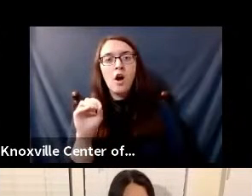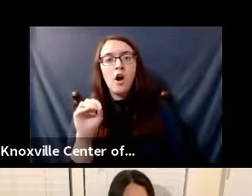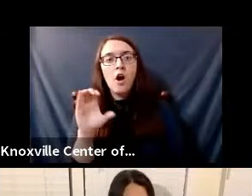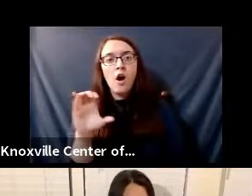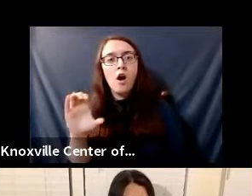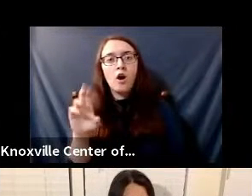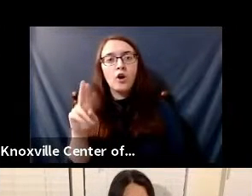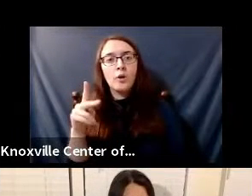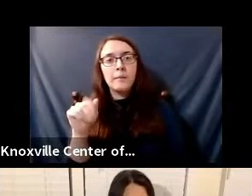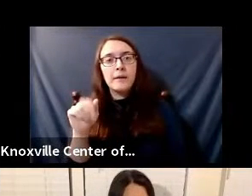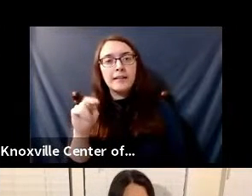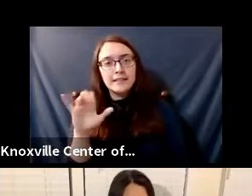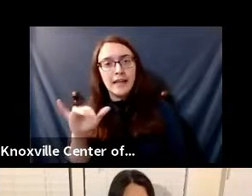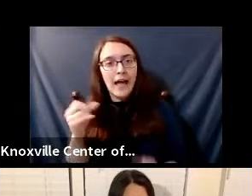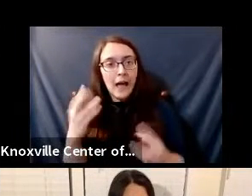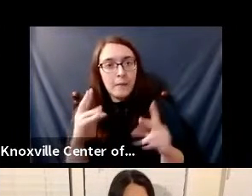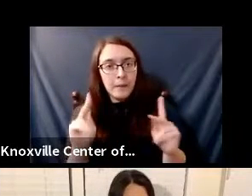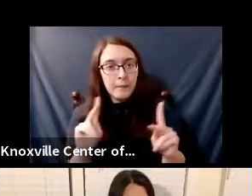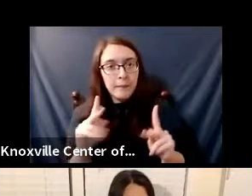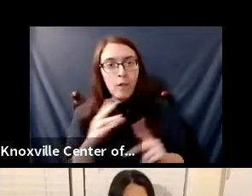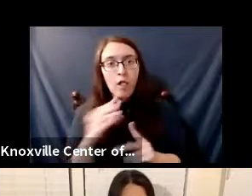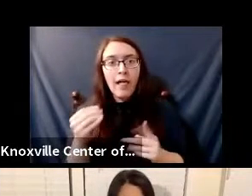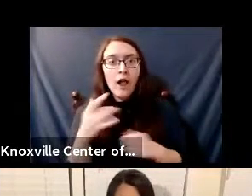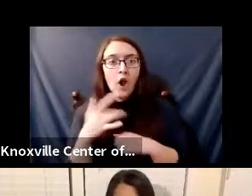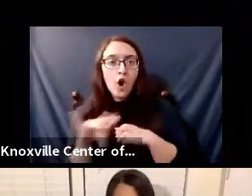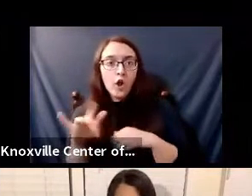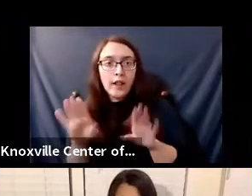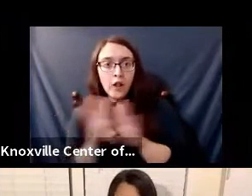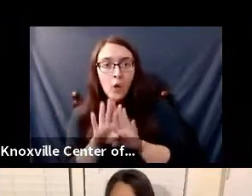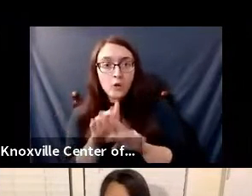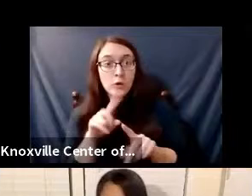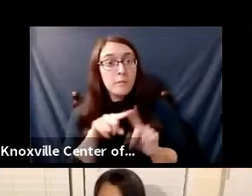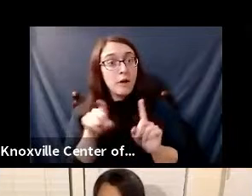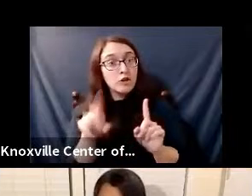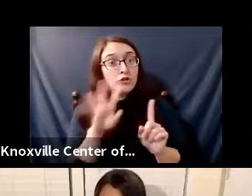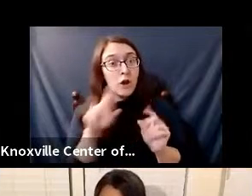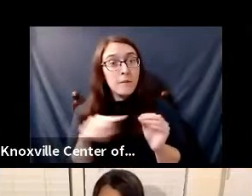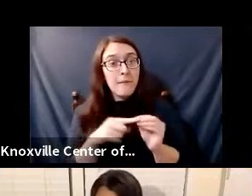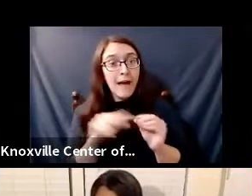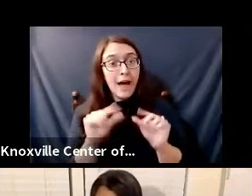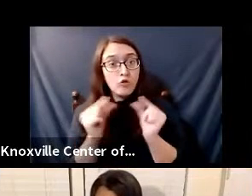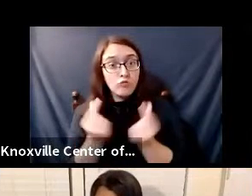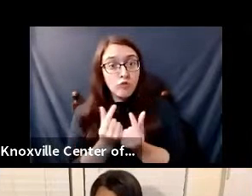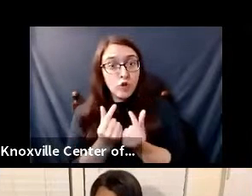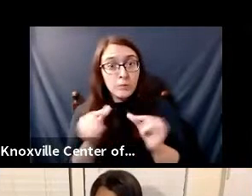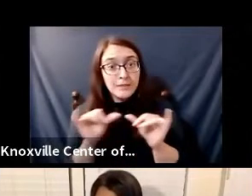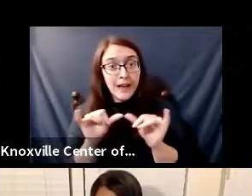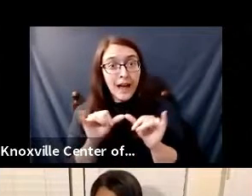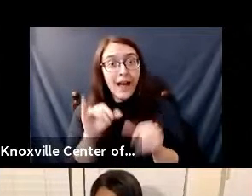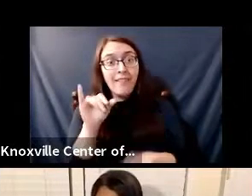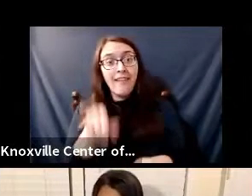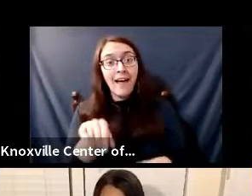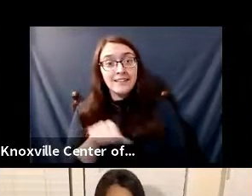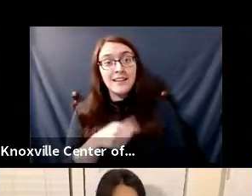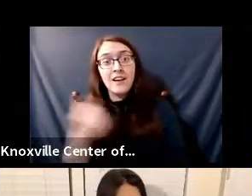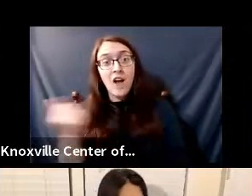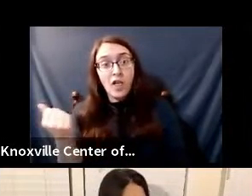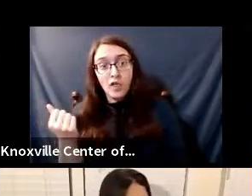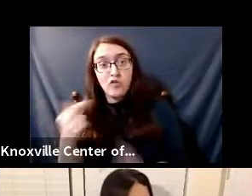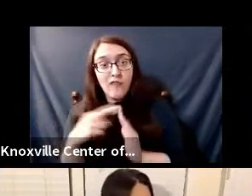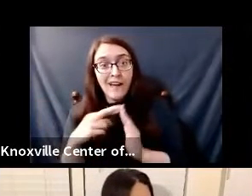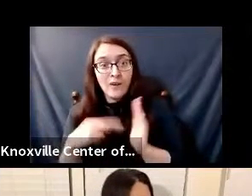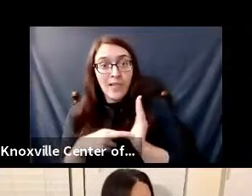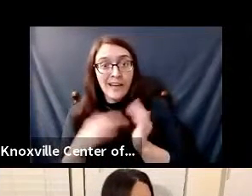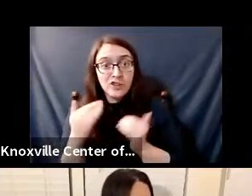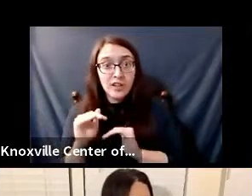early closure, but when you're getting into the group size, you're getting into the other regulation. Now, of course, you can